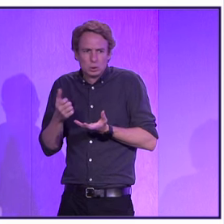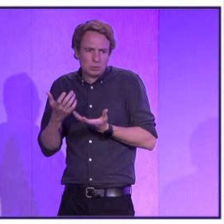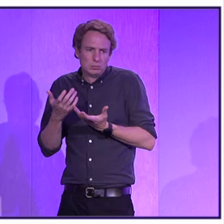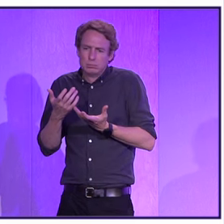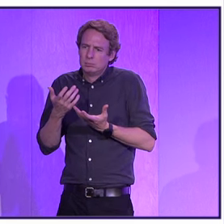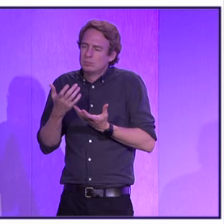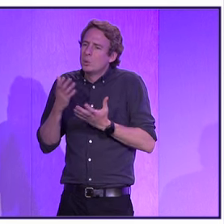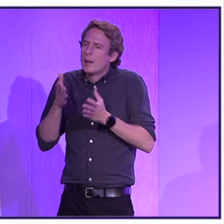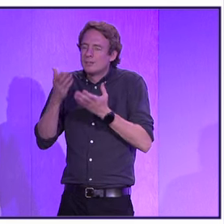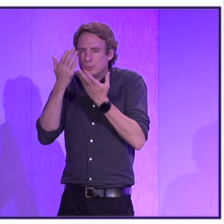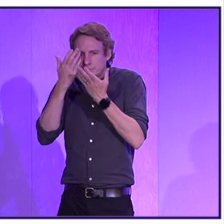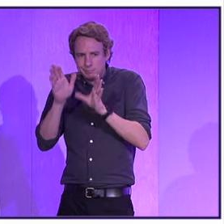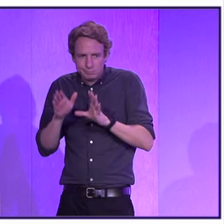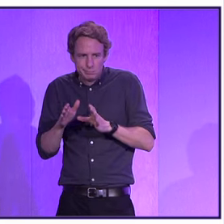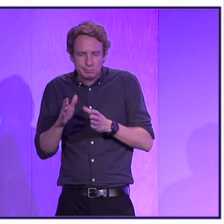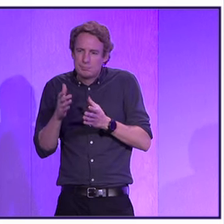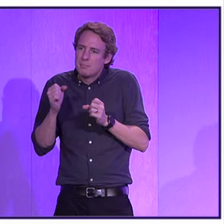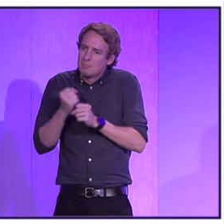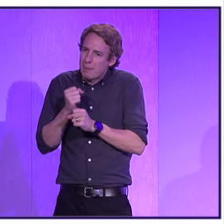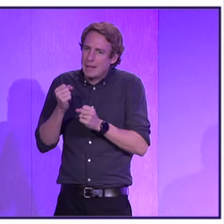make space for it.